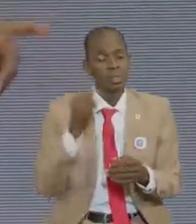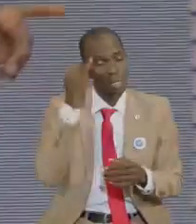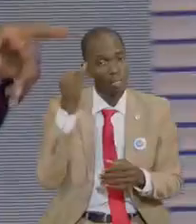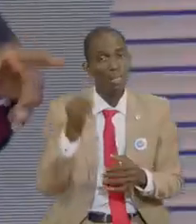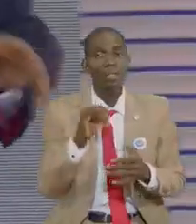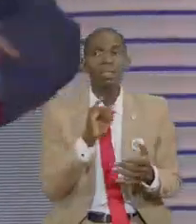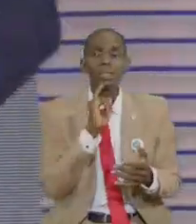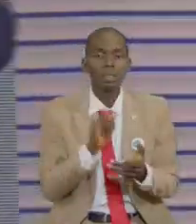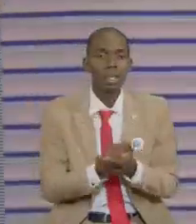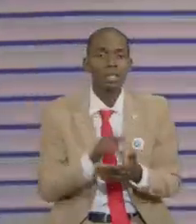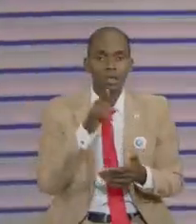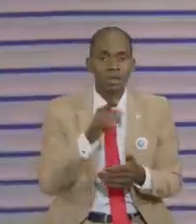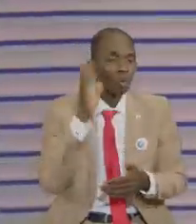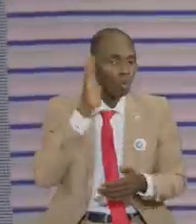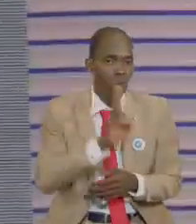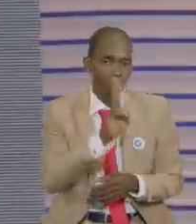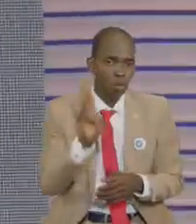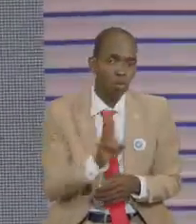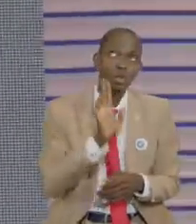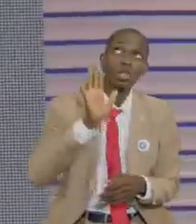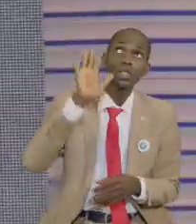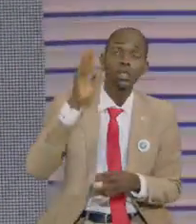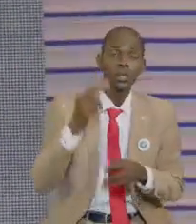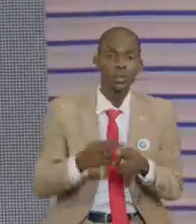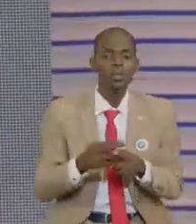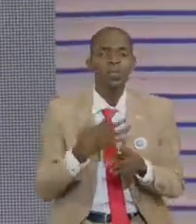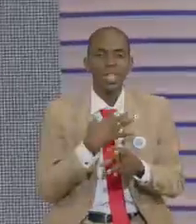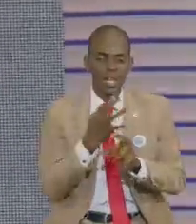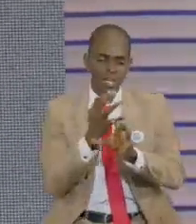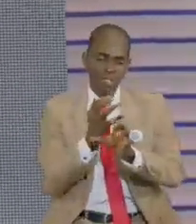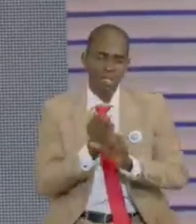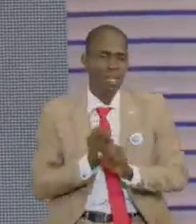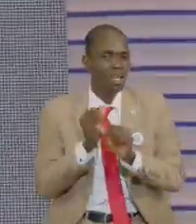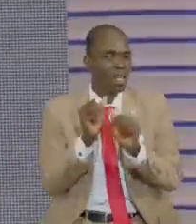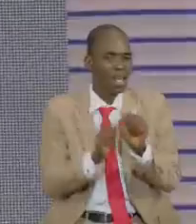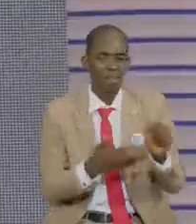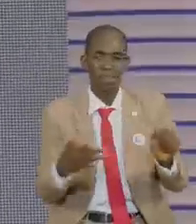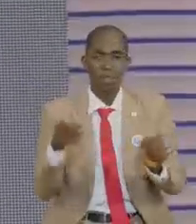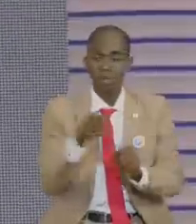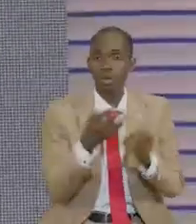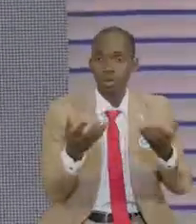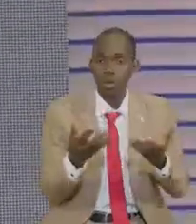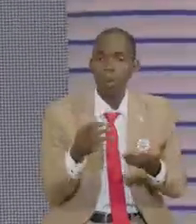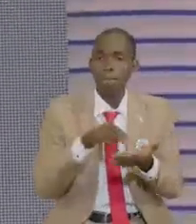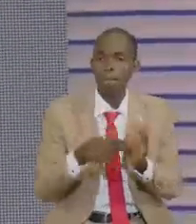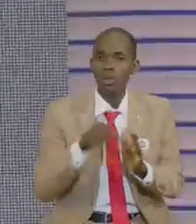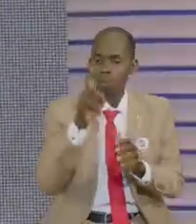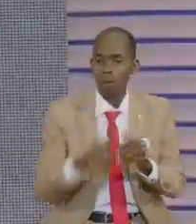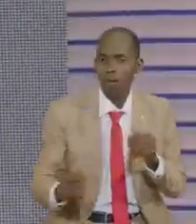to use his name and have everything you need is that you love him and you keep